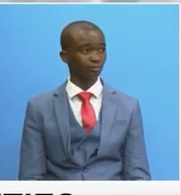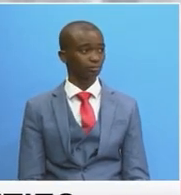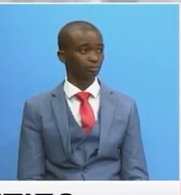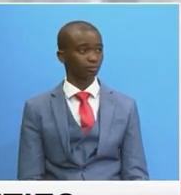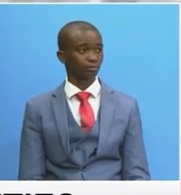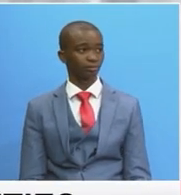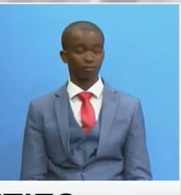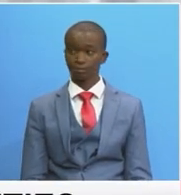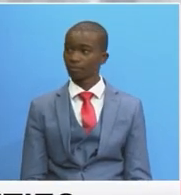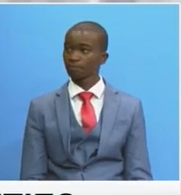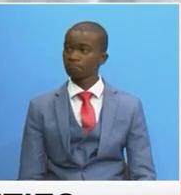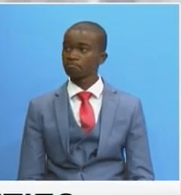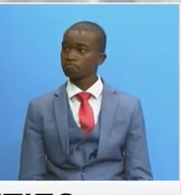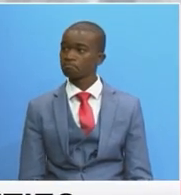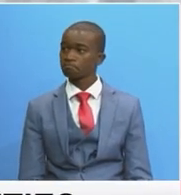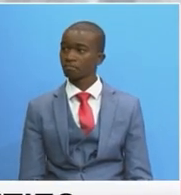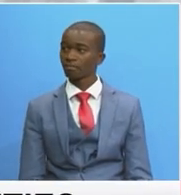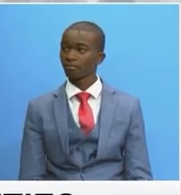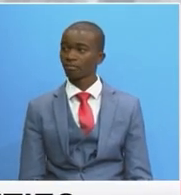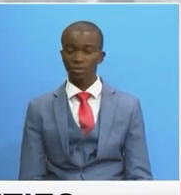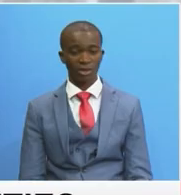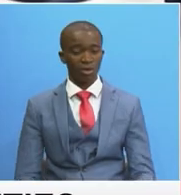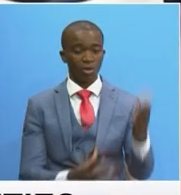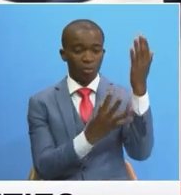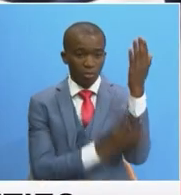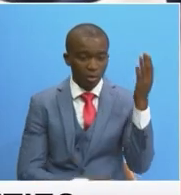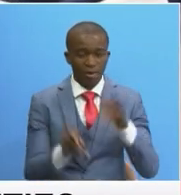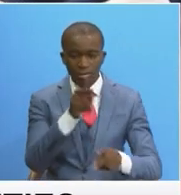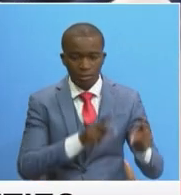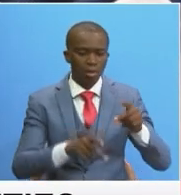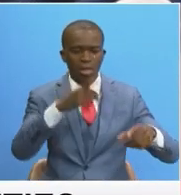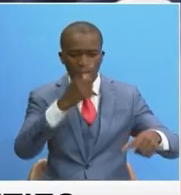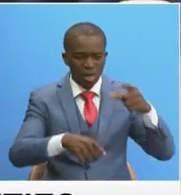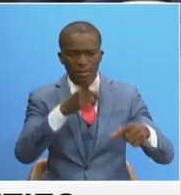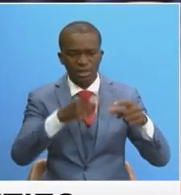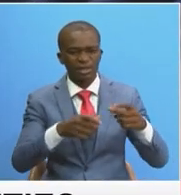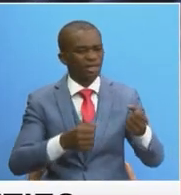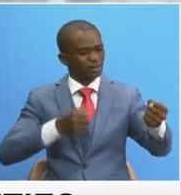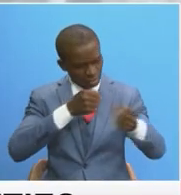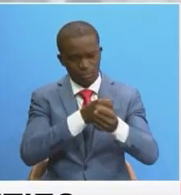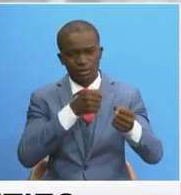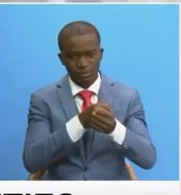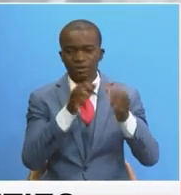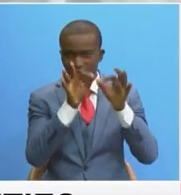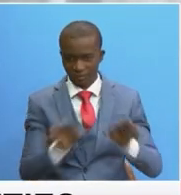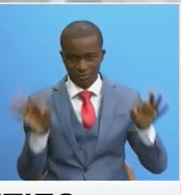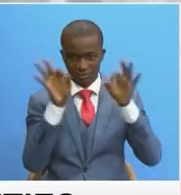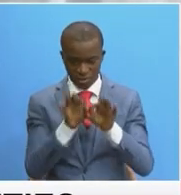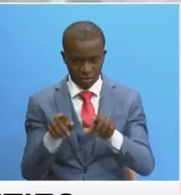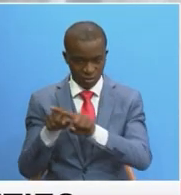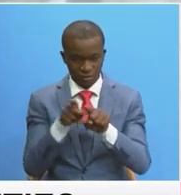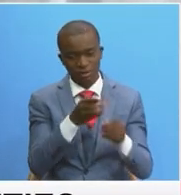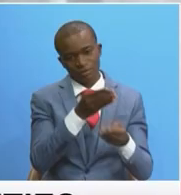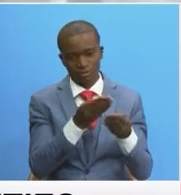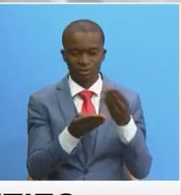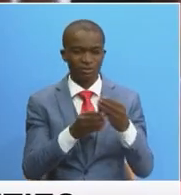Network is crucial to the well-being of our communities. Like the participation, I think, from the men is not as